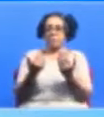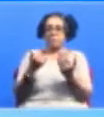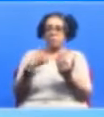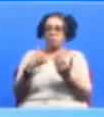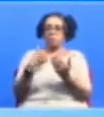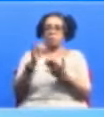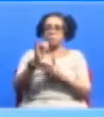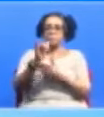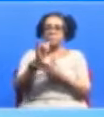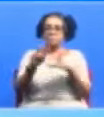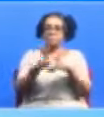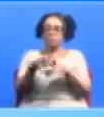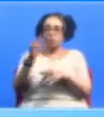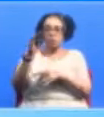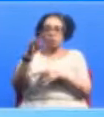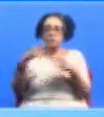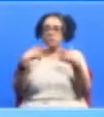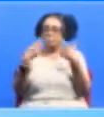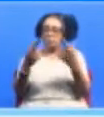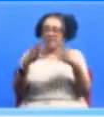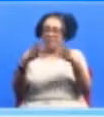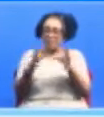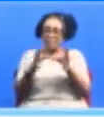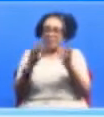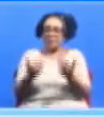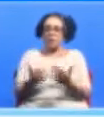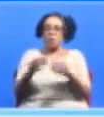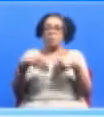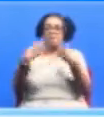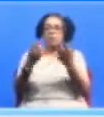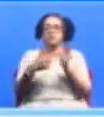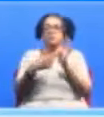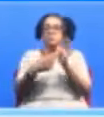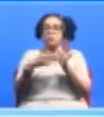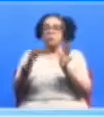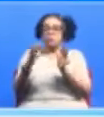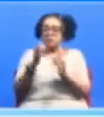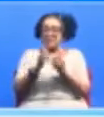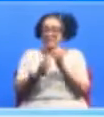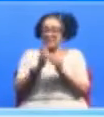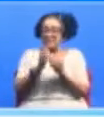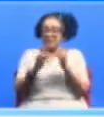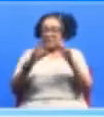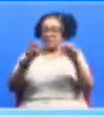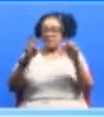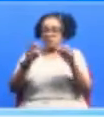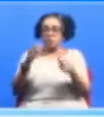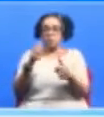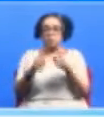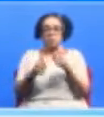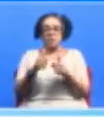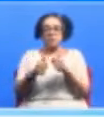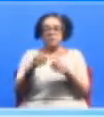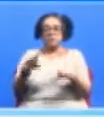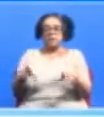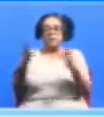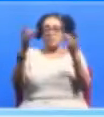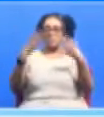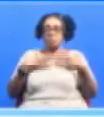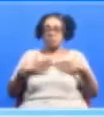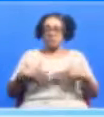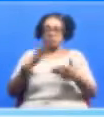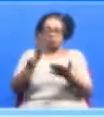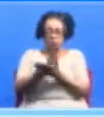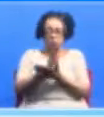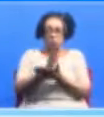Wangui reports, the family has since provided samples for scientific investigations to determine whether the recovered bones are those of their kin